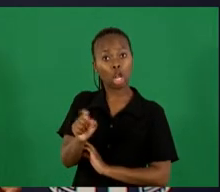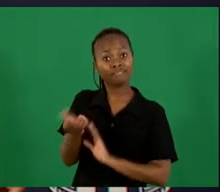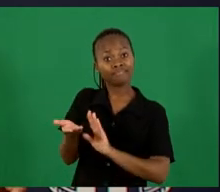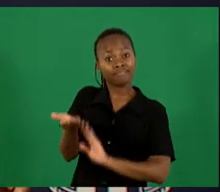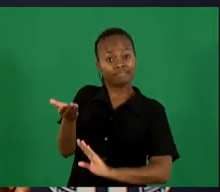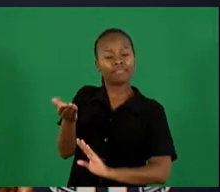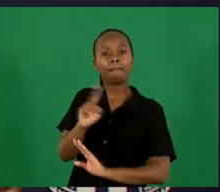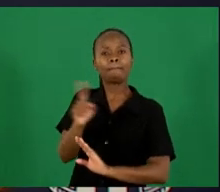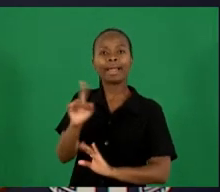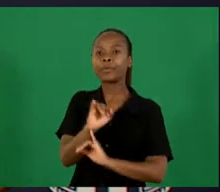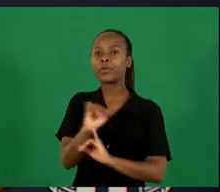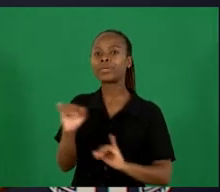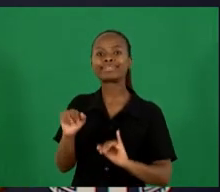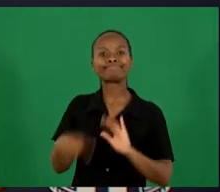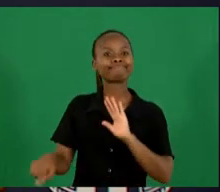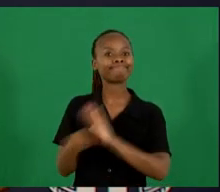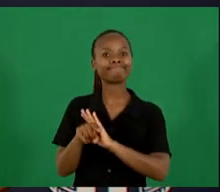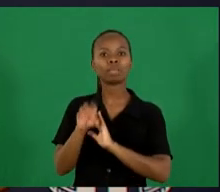been.